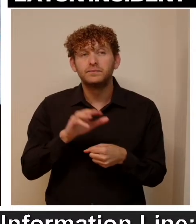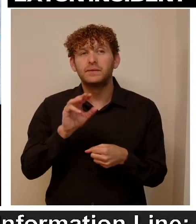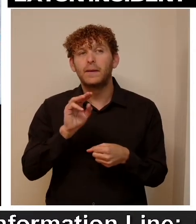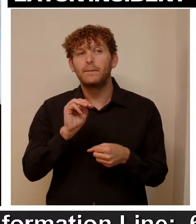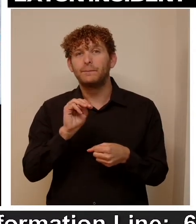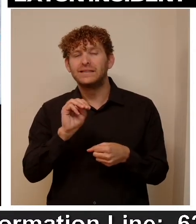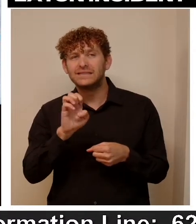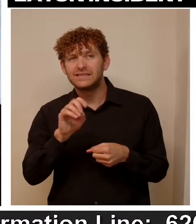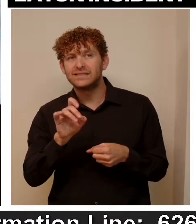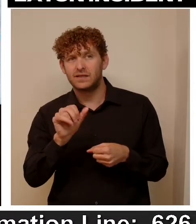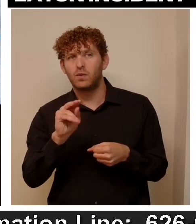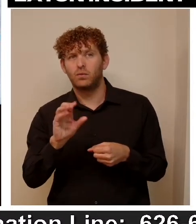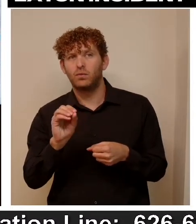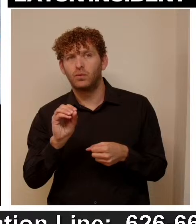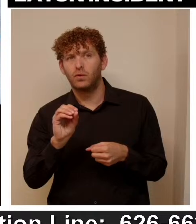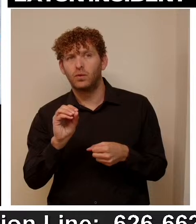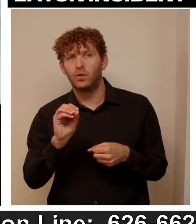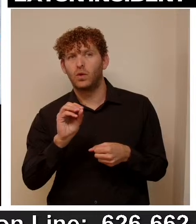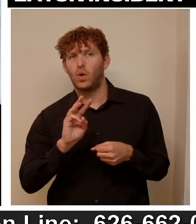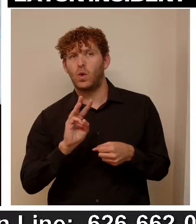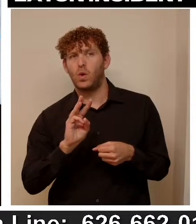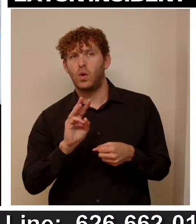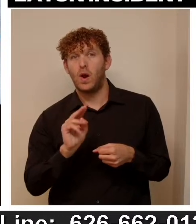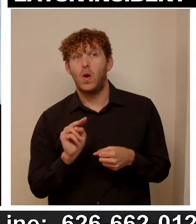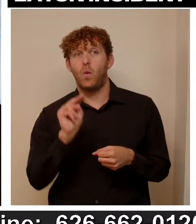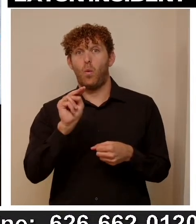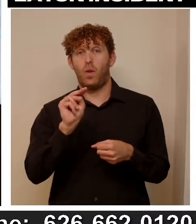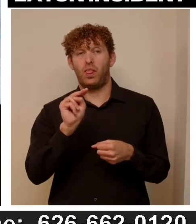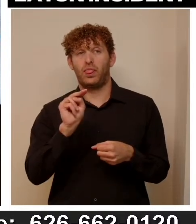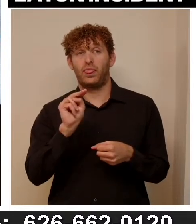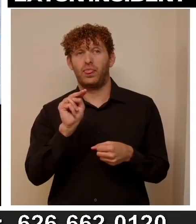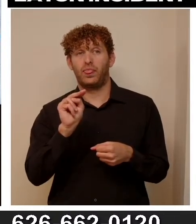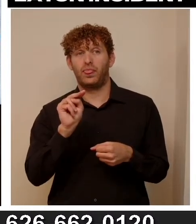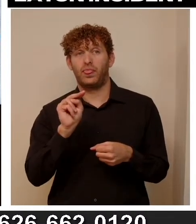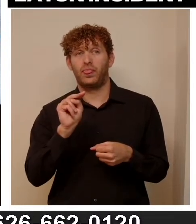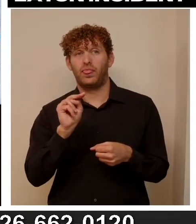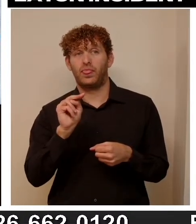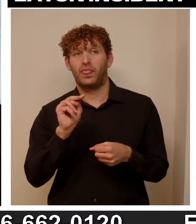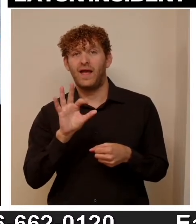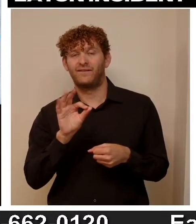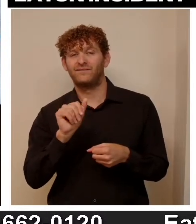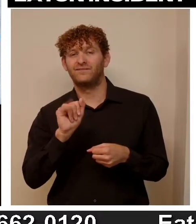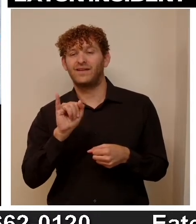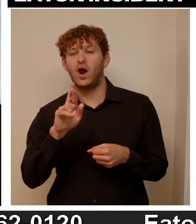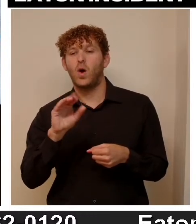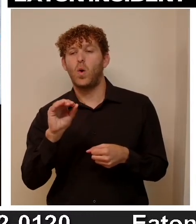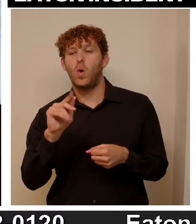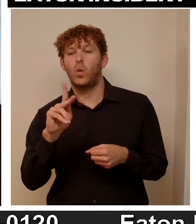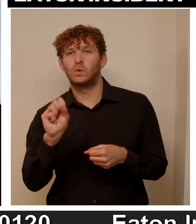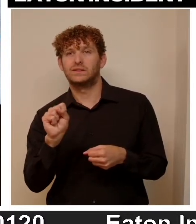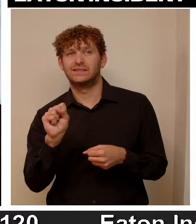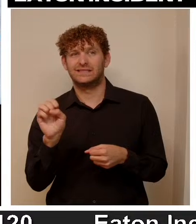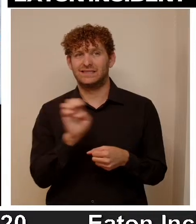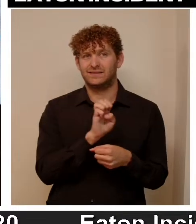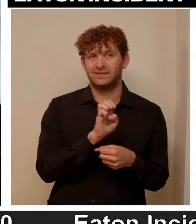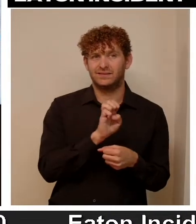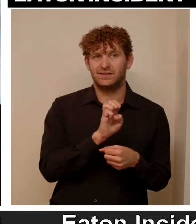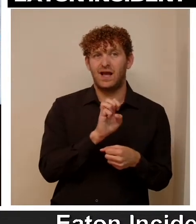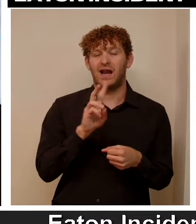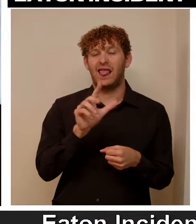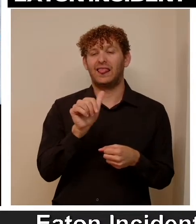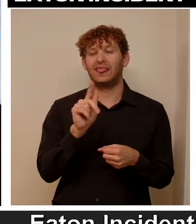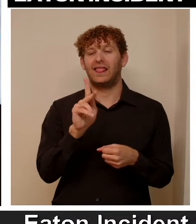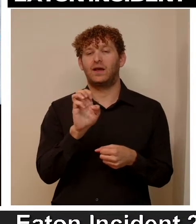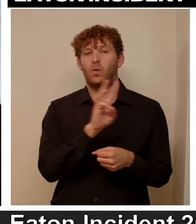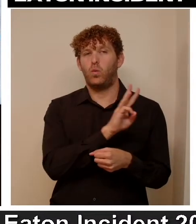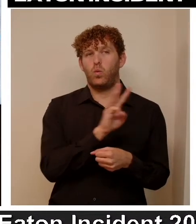of Woodbury, east of Fair Oaks, and west of Lake. That area has just